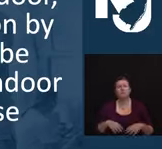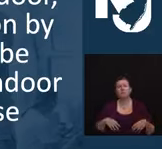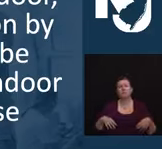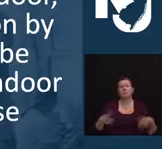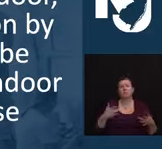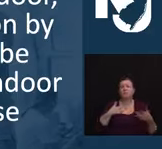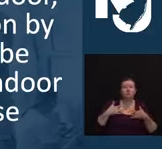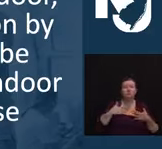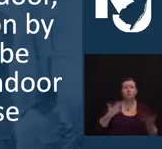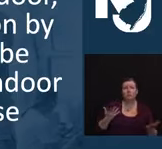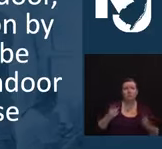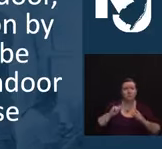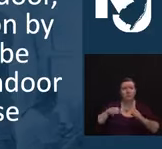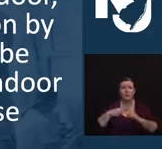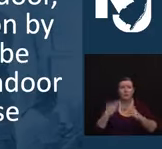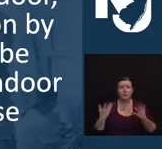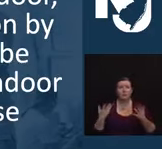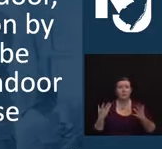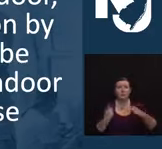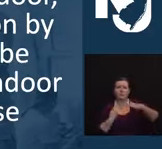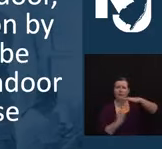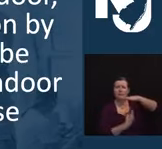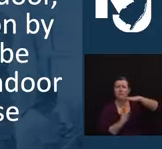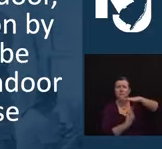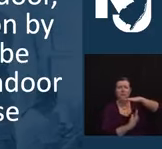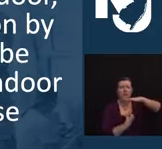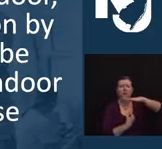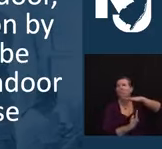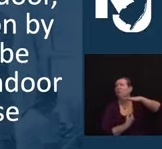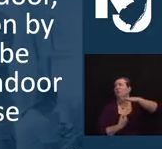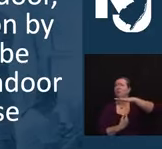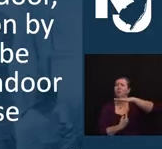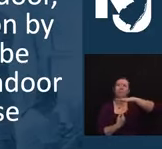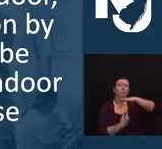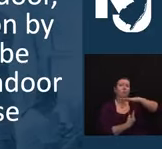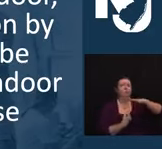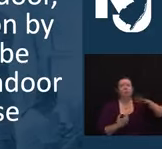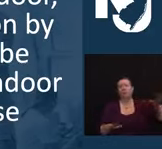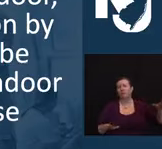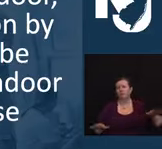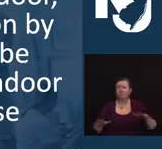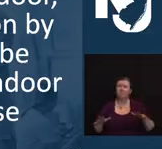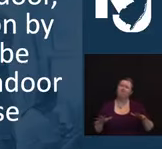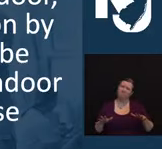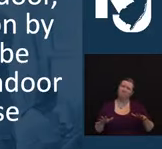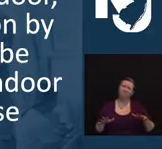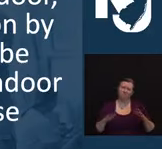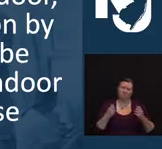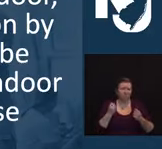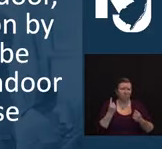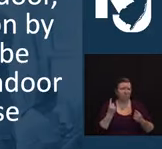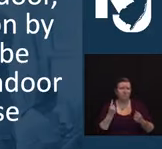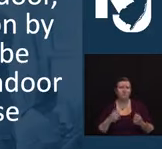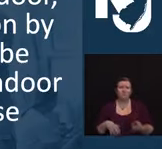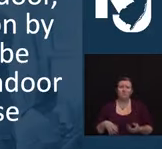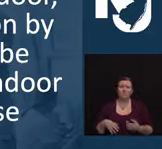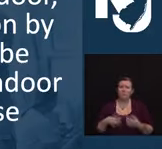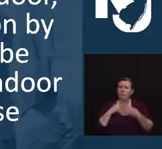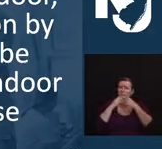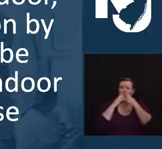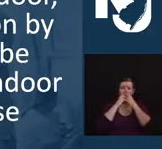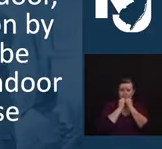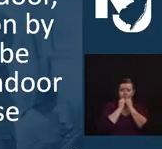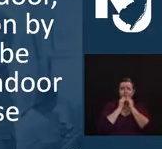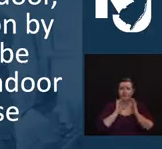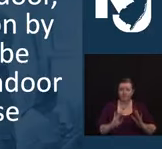by isolation and its much broader impact on the overall health and quality of life of residents in our long-term care